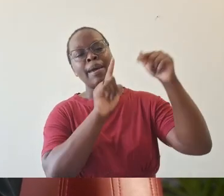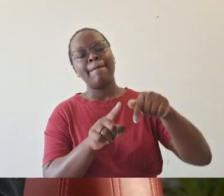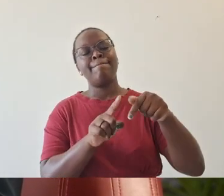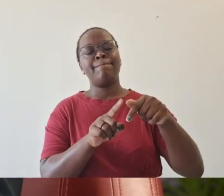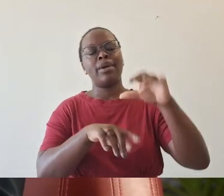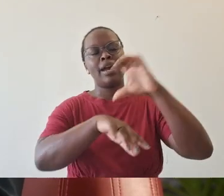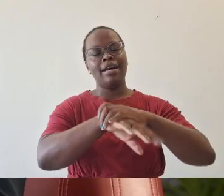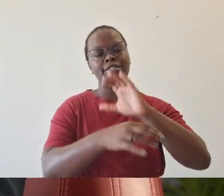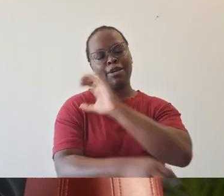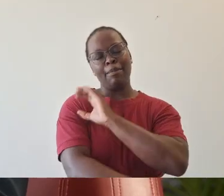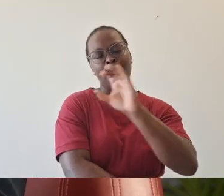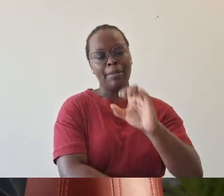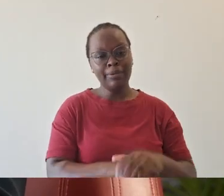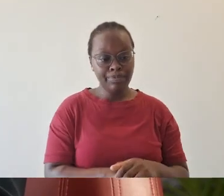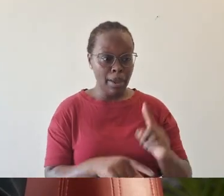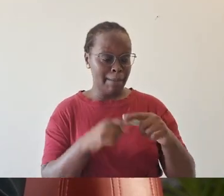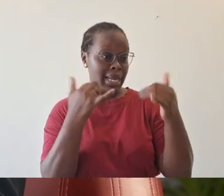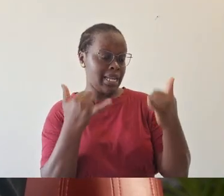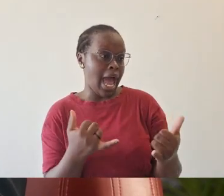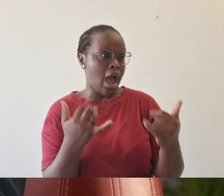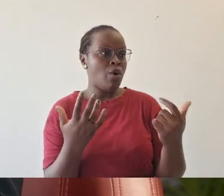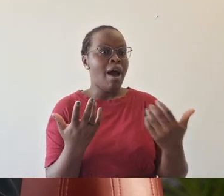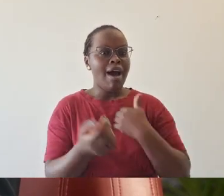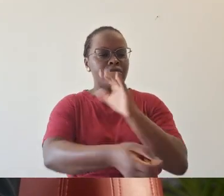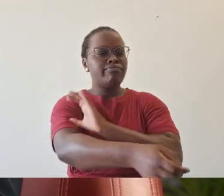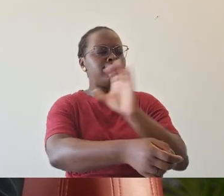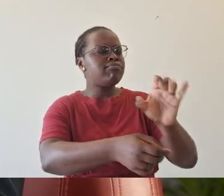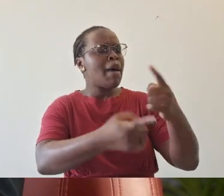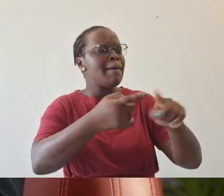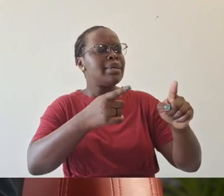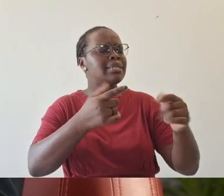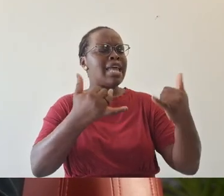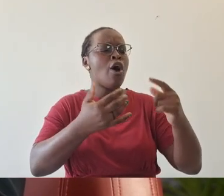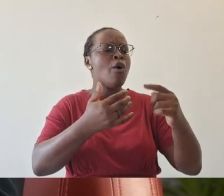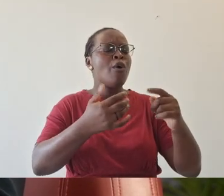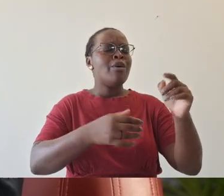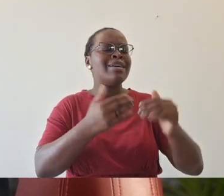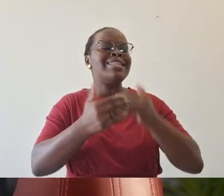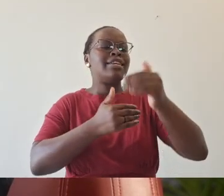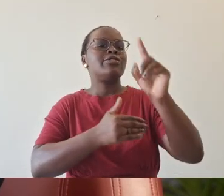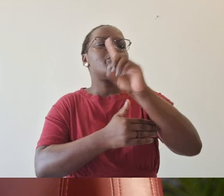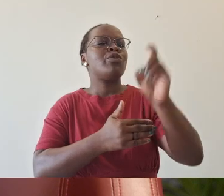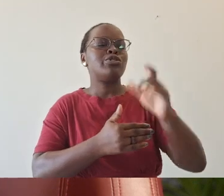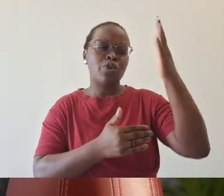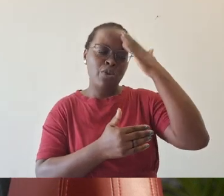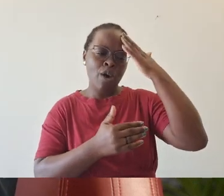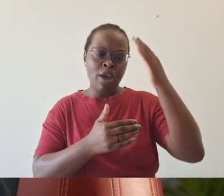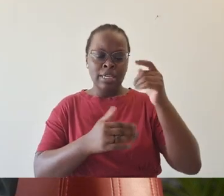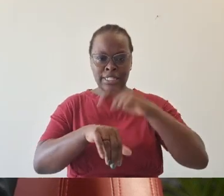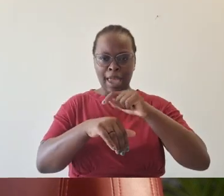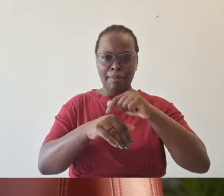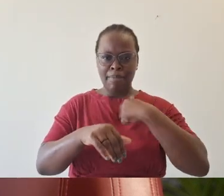adequately empowered? But they are there, they're available, but the question is, do they even know how to translate them in a way that